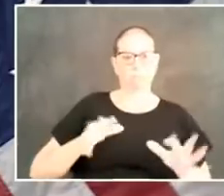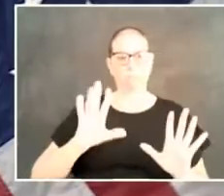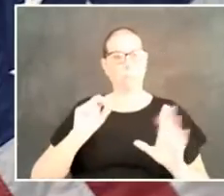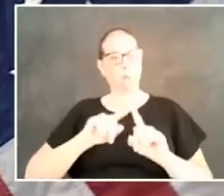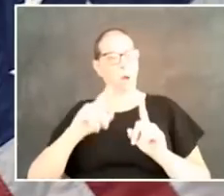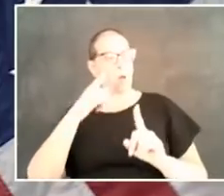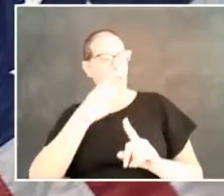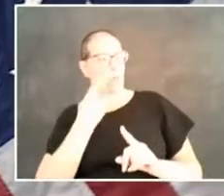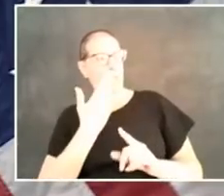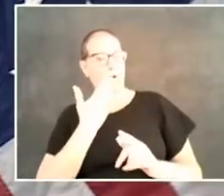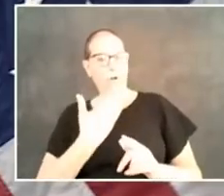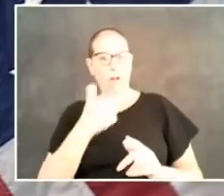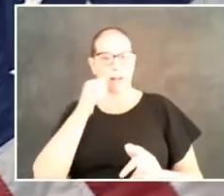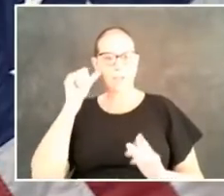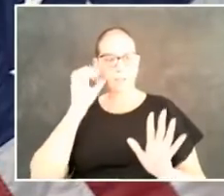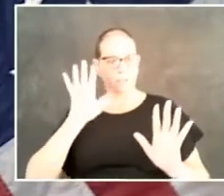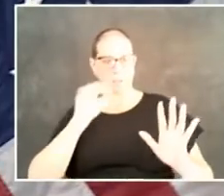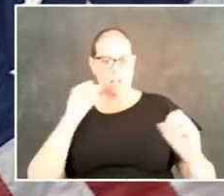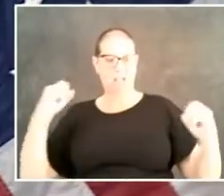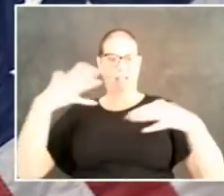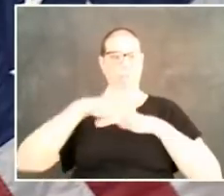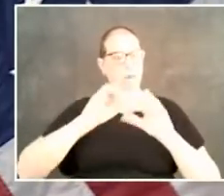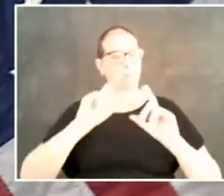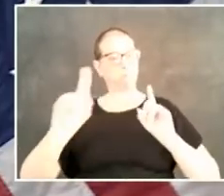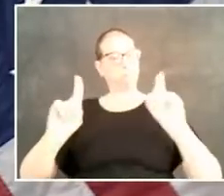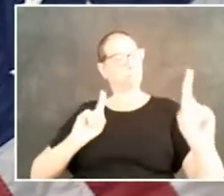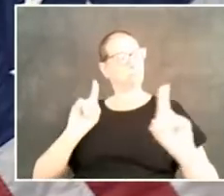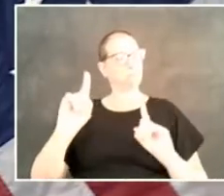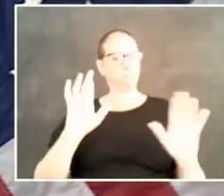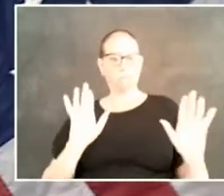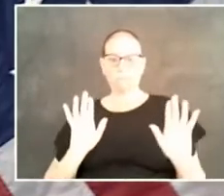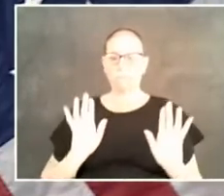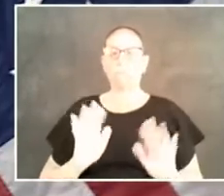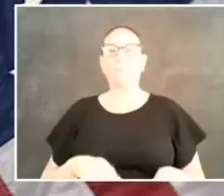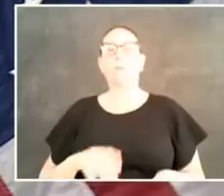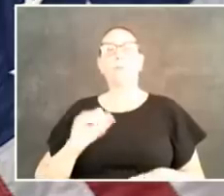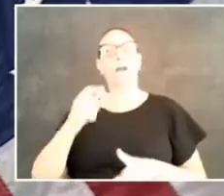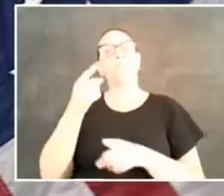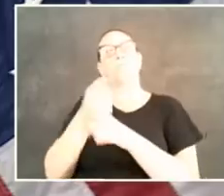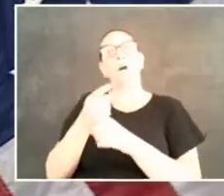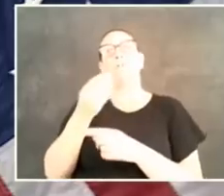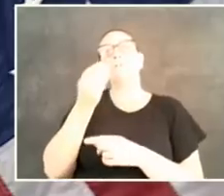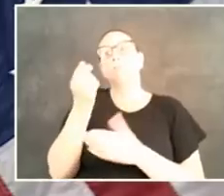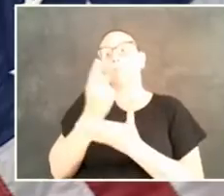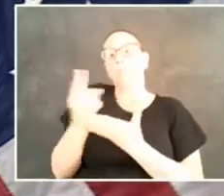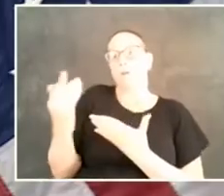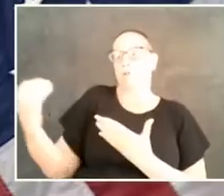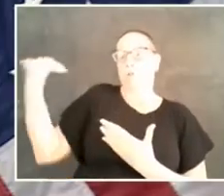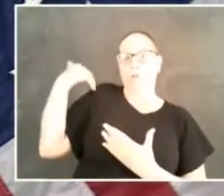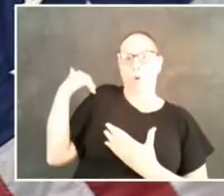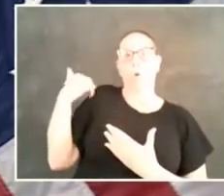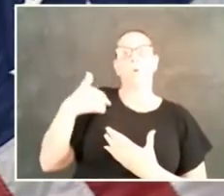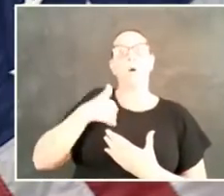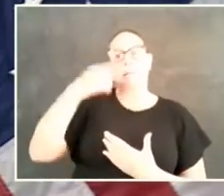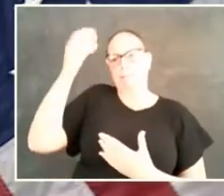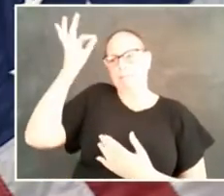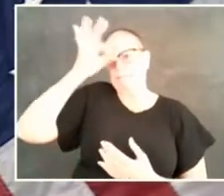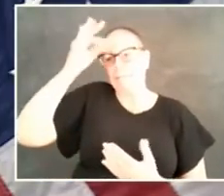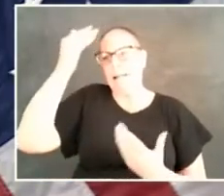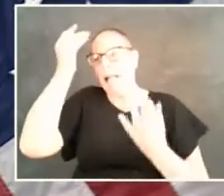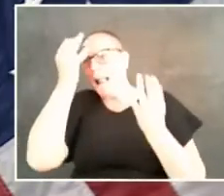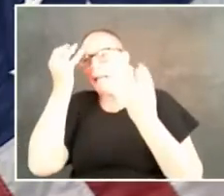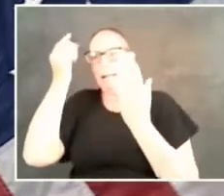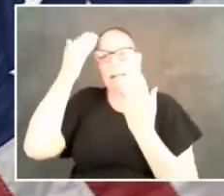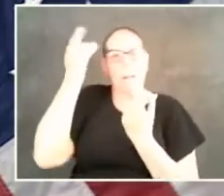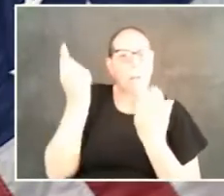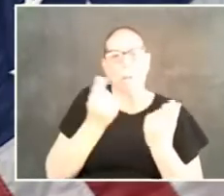weeks ago, we did not know what kind of capacity we've had in terms of returning